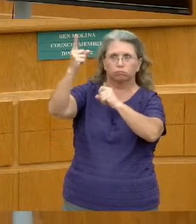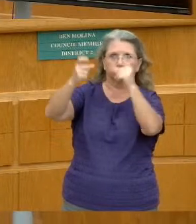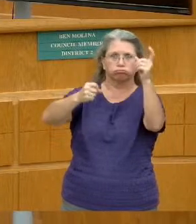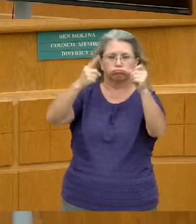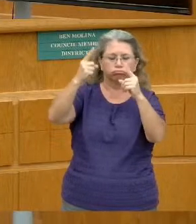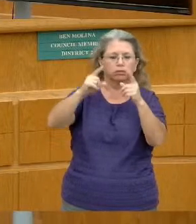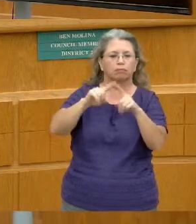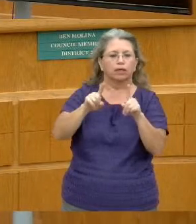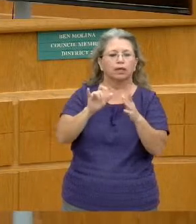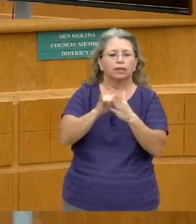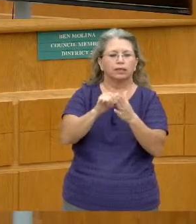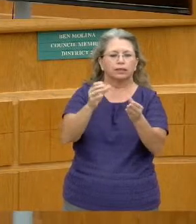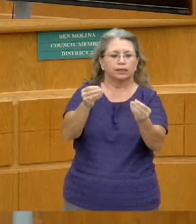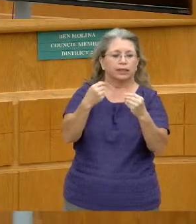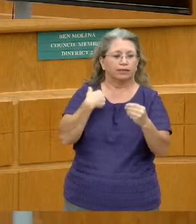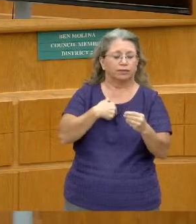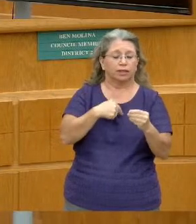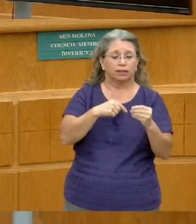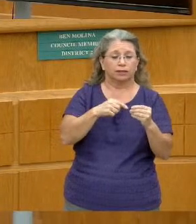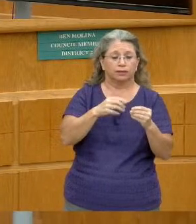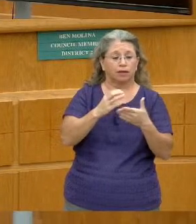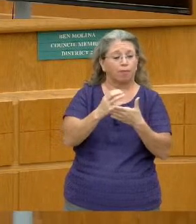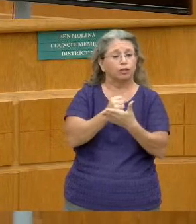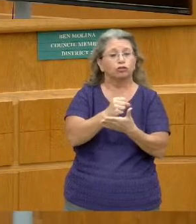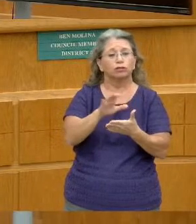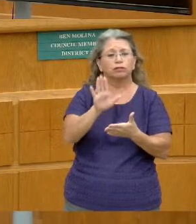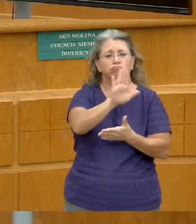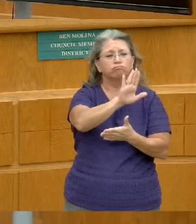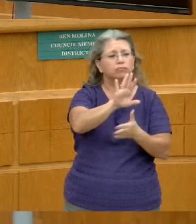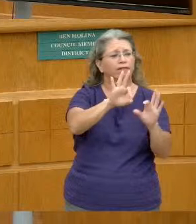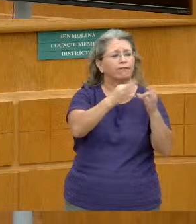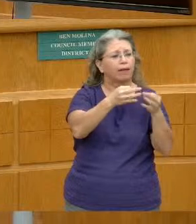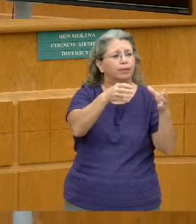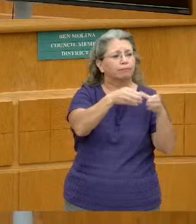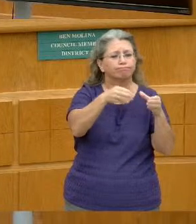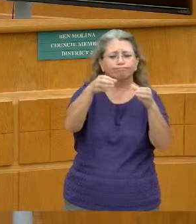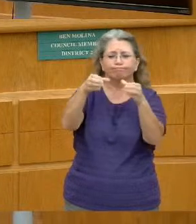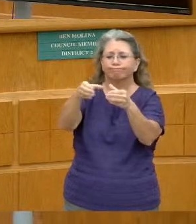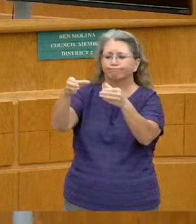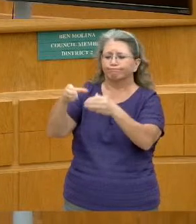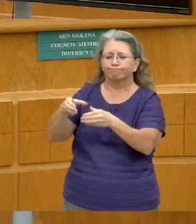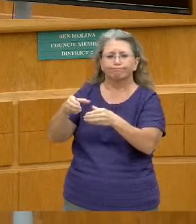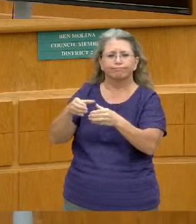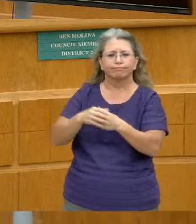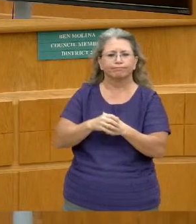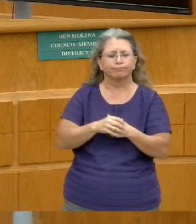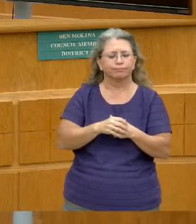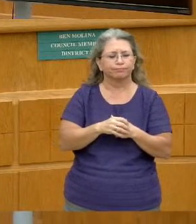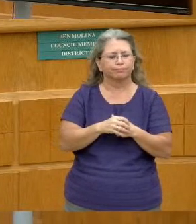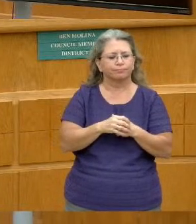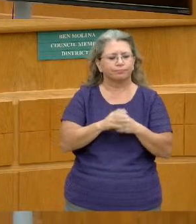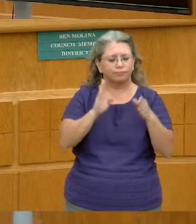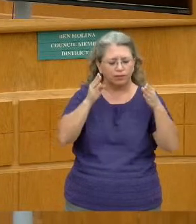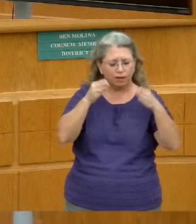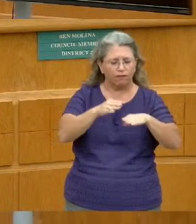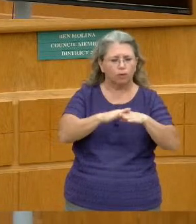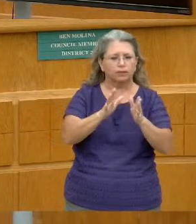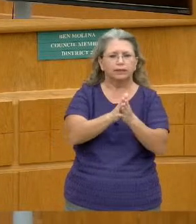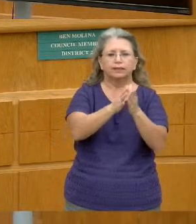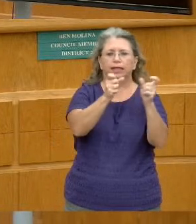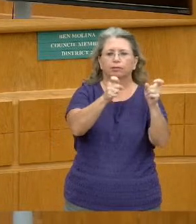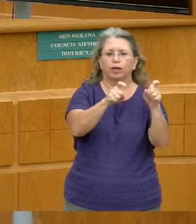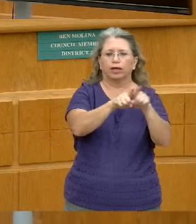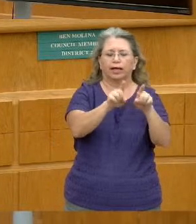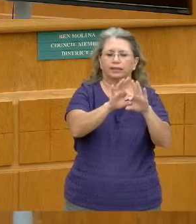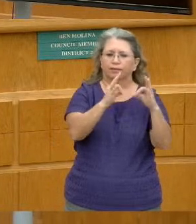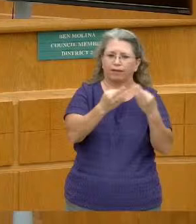an opportunity to gather as families over the holiday weekend and really focus on celebrating as a family the